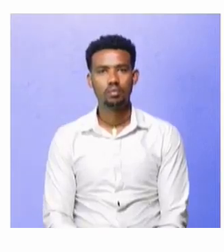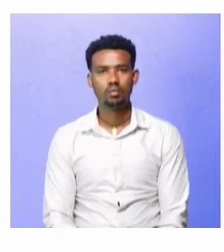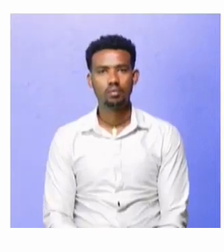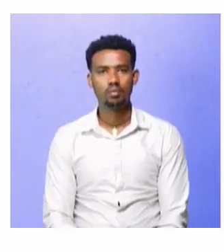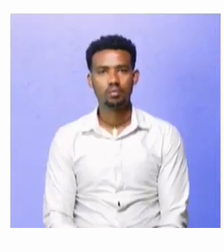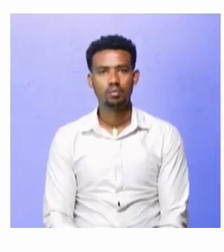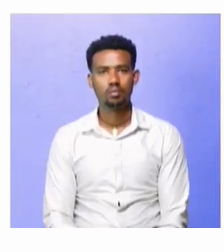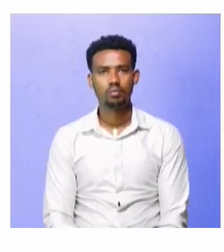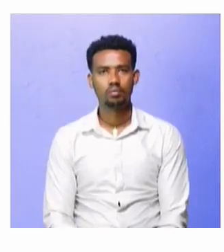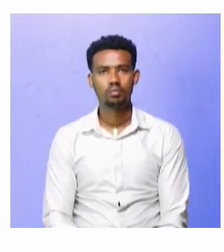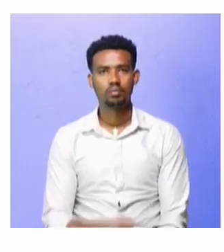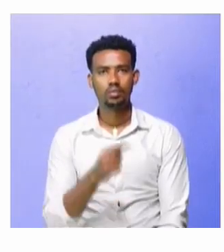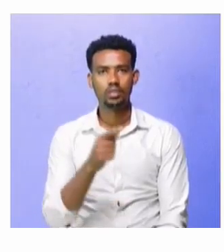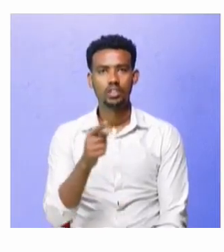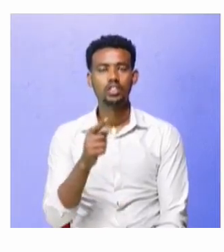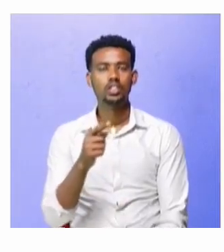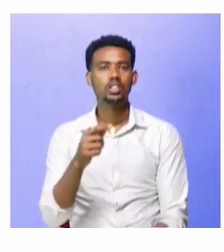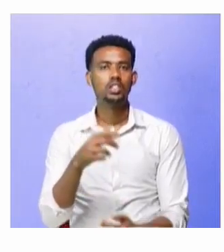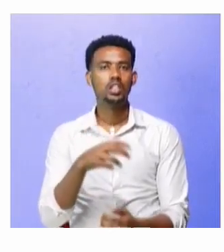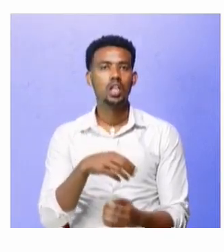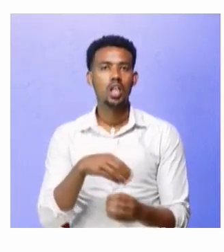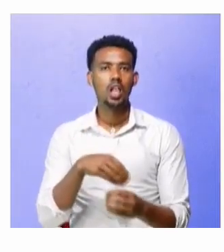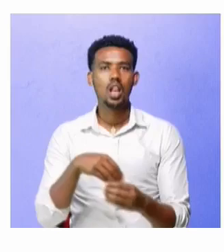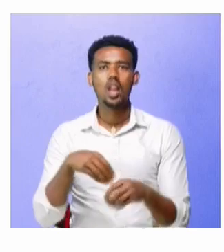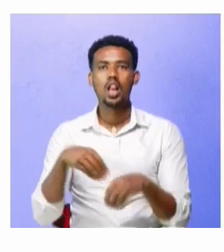the bus.